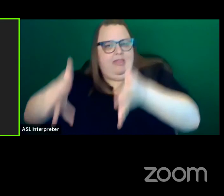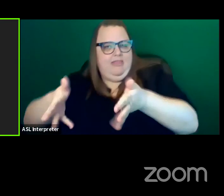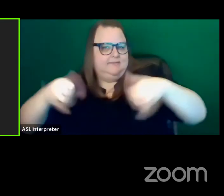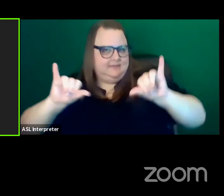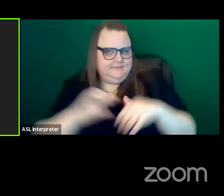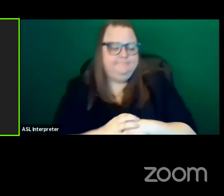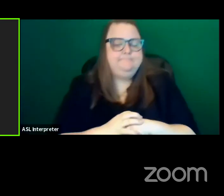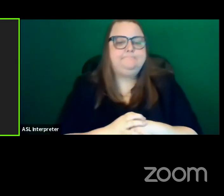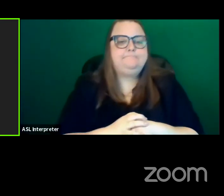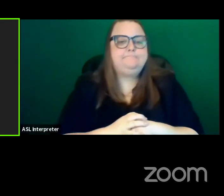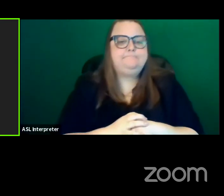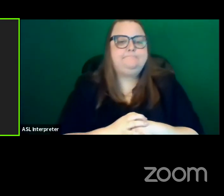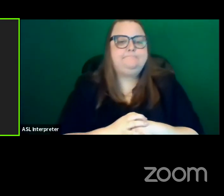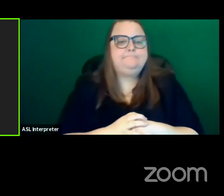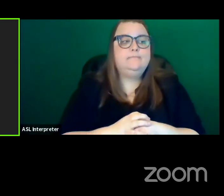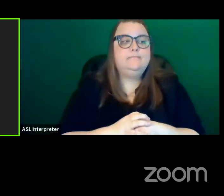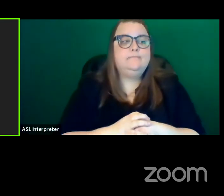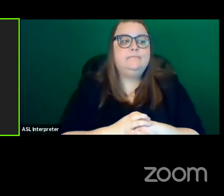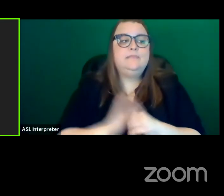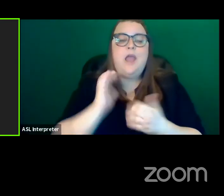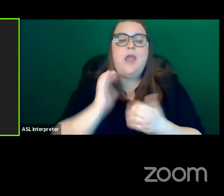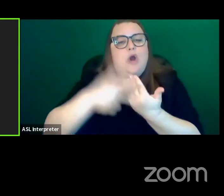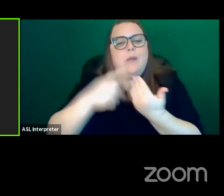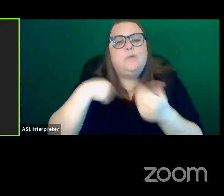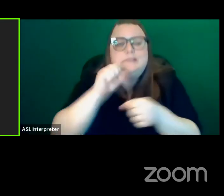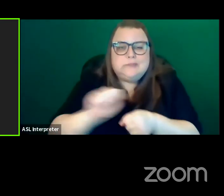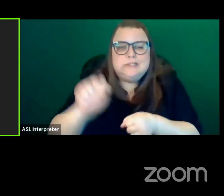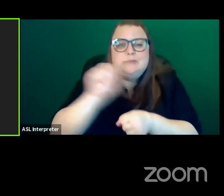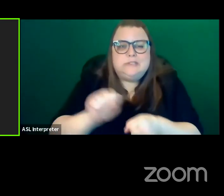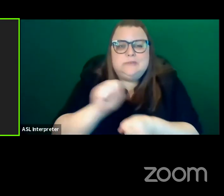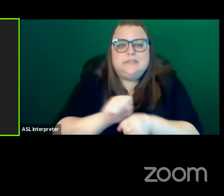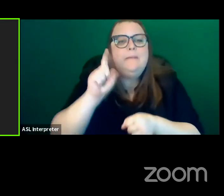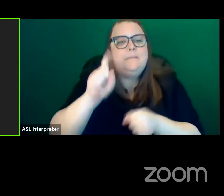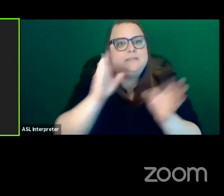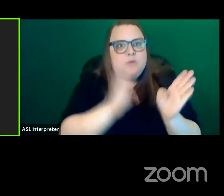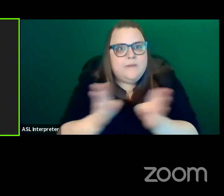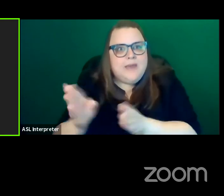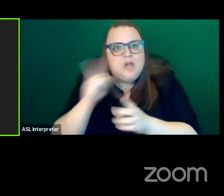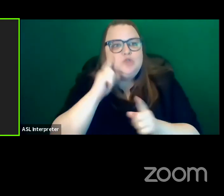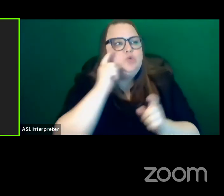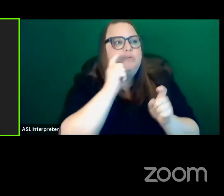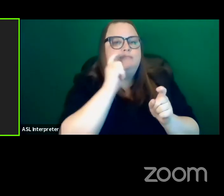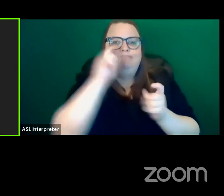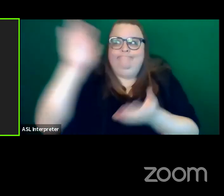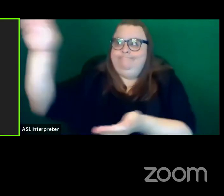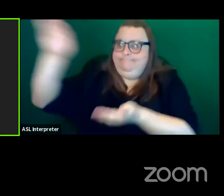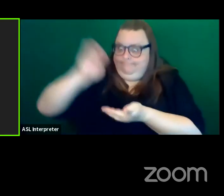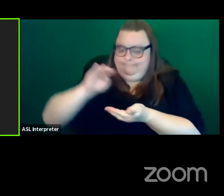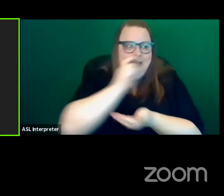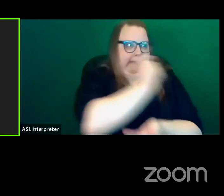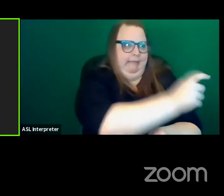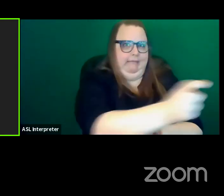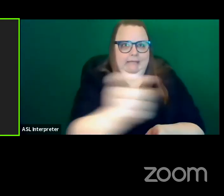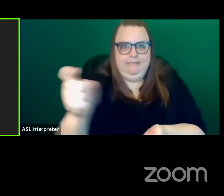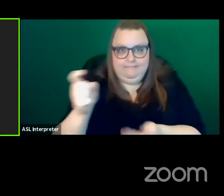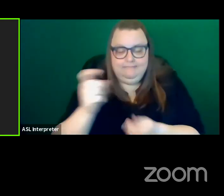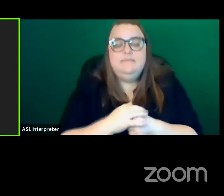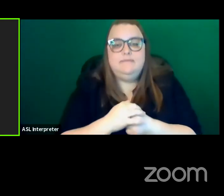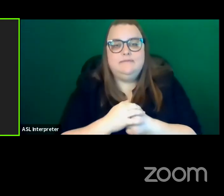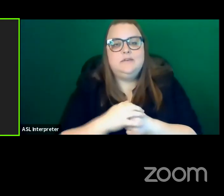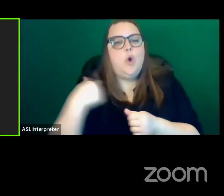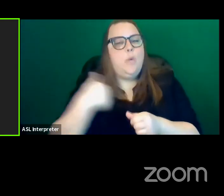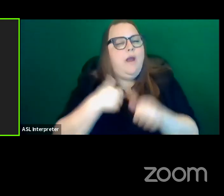The program is working hard to be prepared to get the vaccine to our immunizing providers once it has been approved. And we are updating Nevada's vaccine